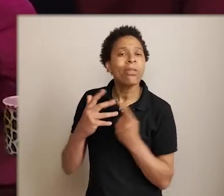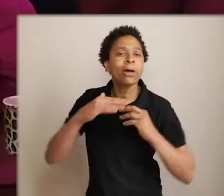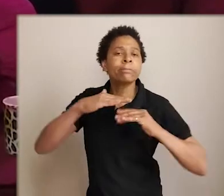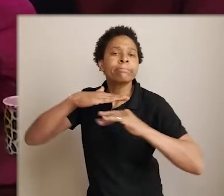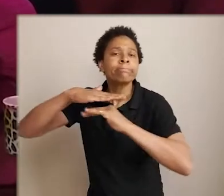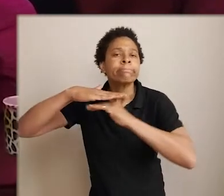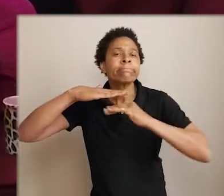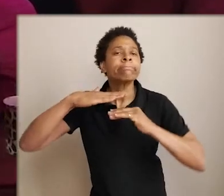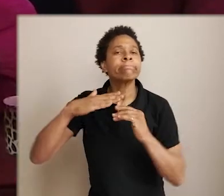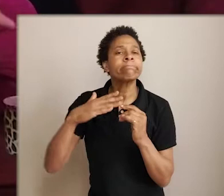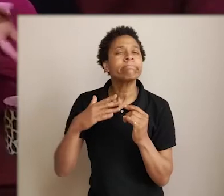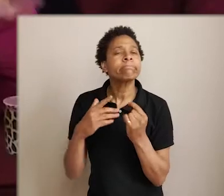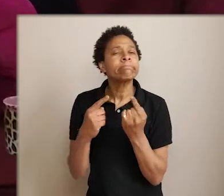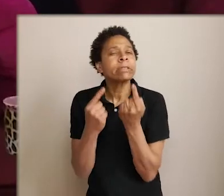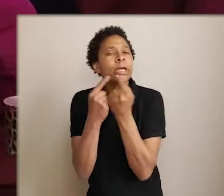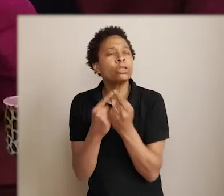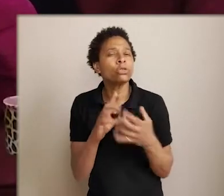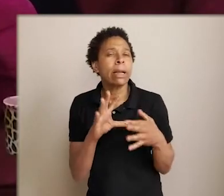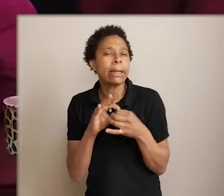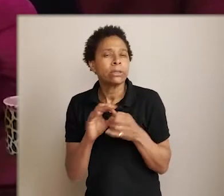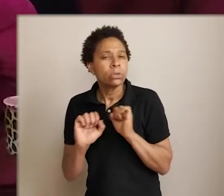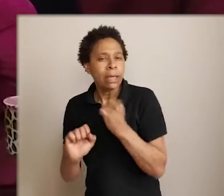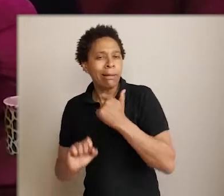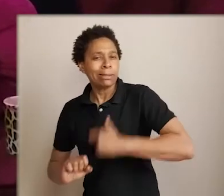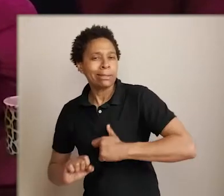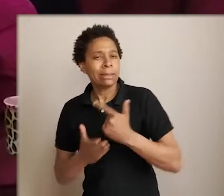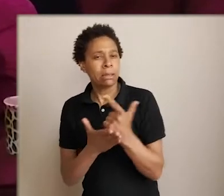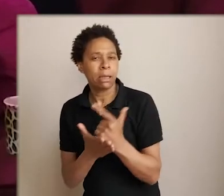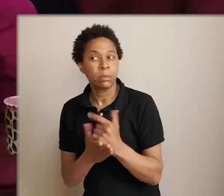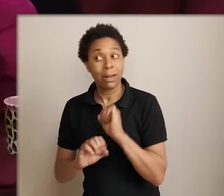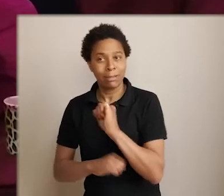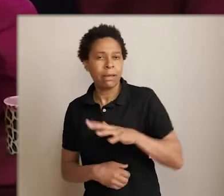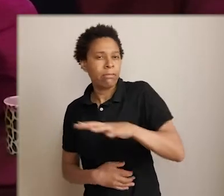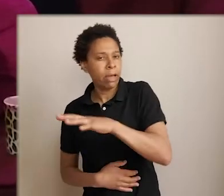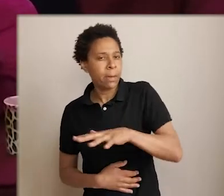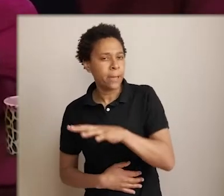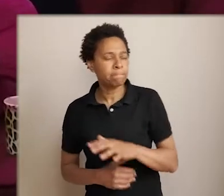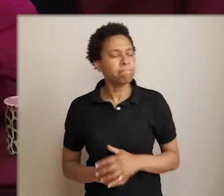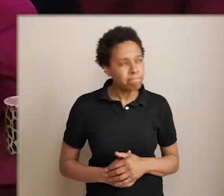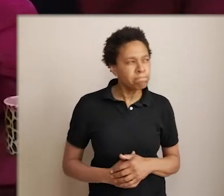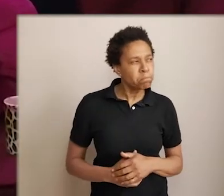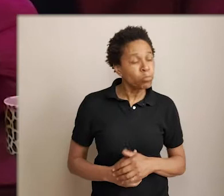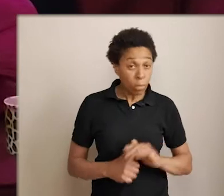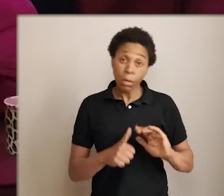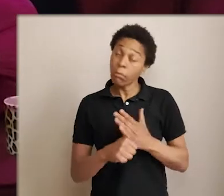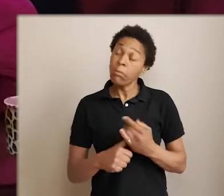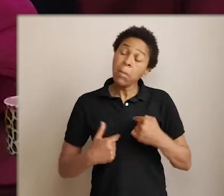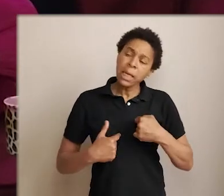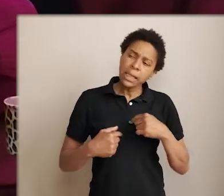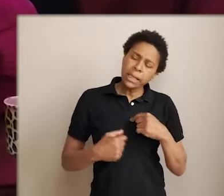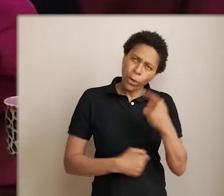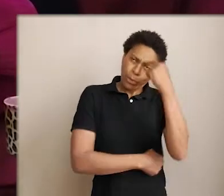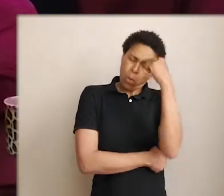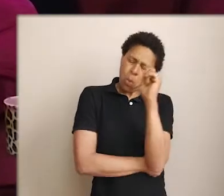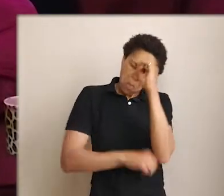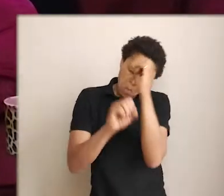around being a lesbian between them and their families. Now, initially, I saw it